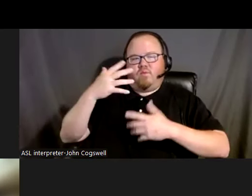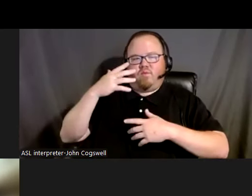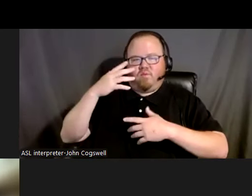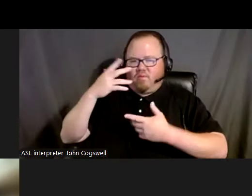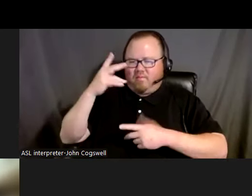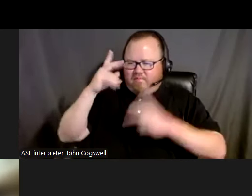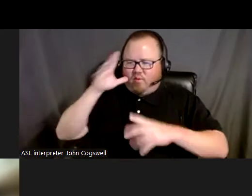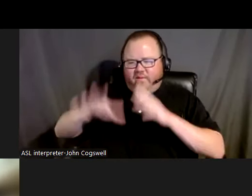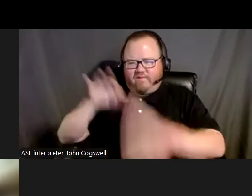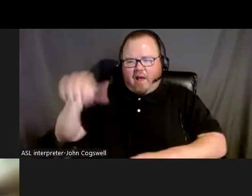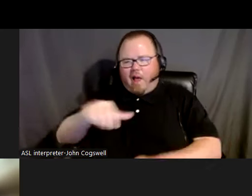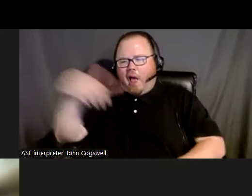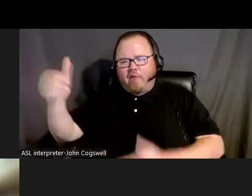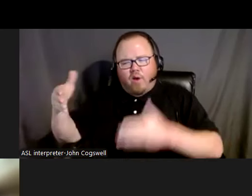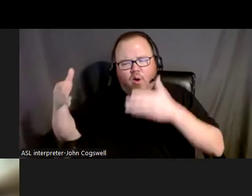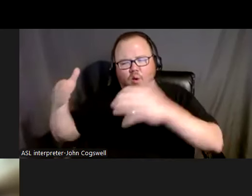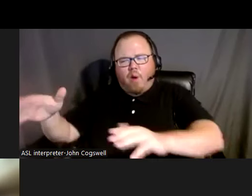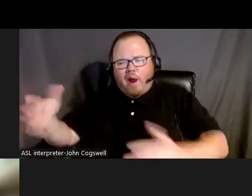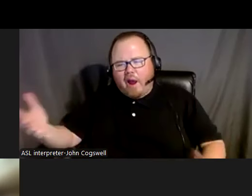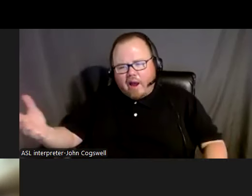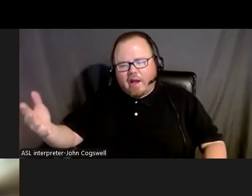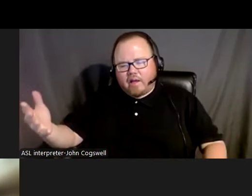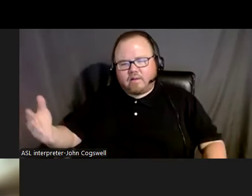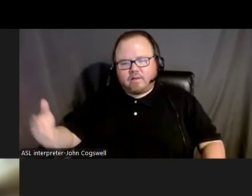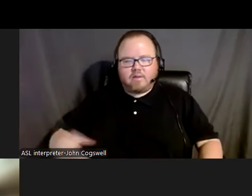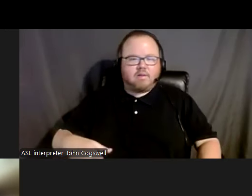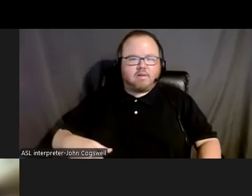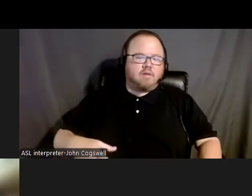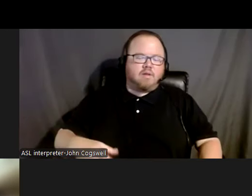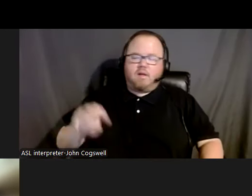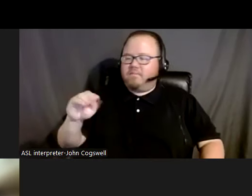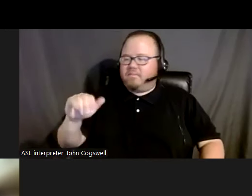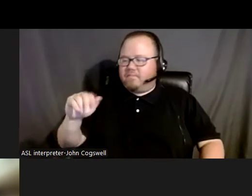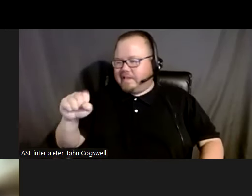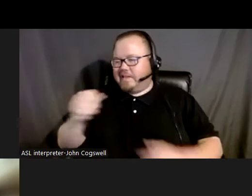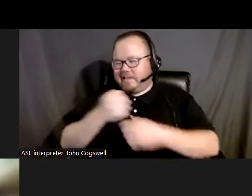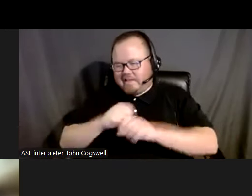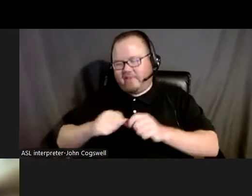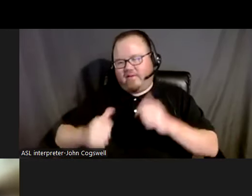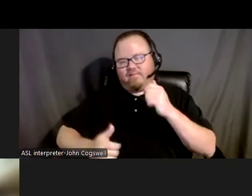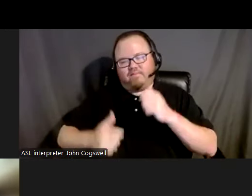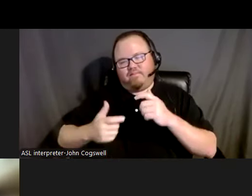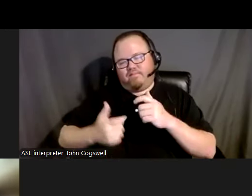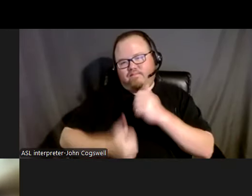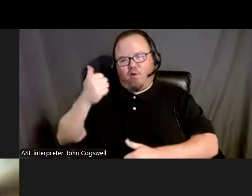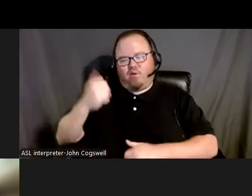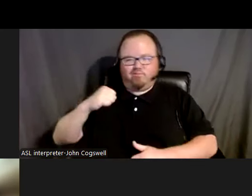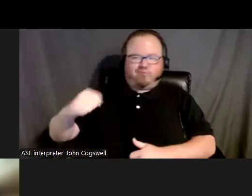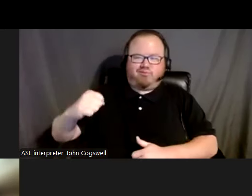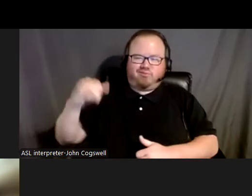is the biggest pushback against means safety, reducing access to lethal means. Again, they say,